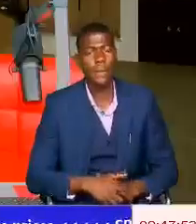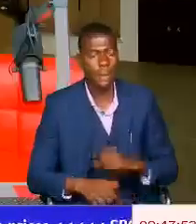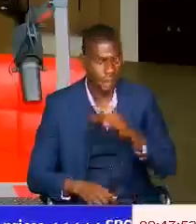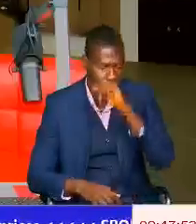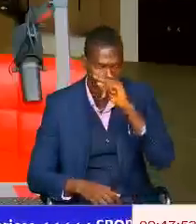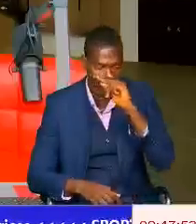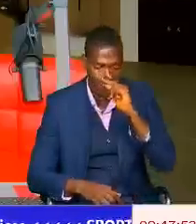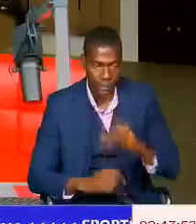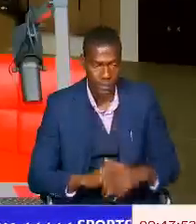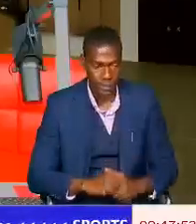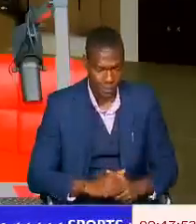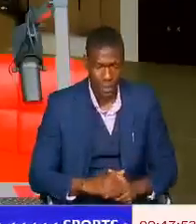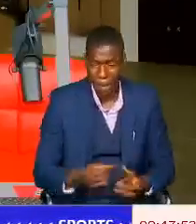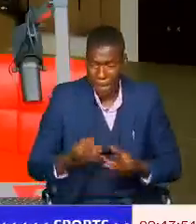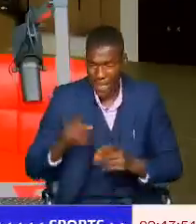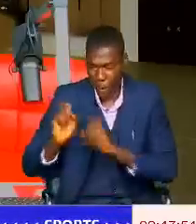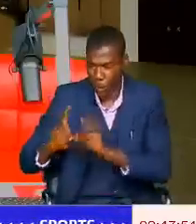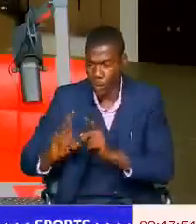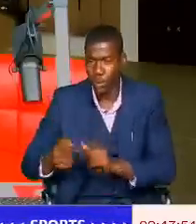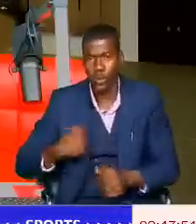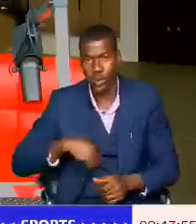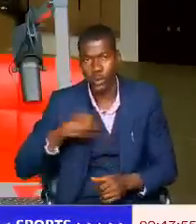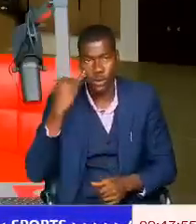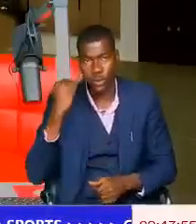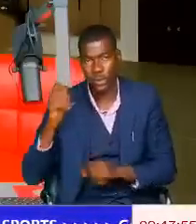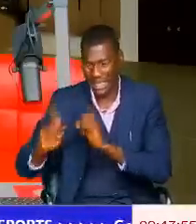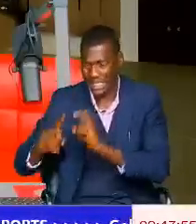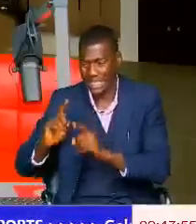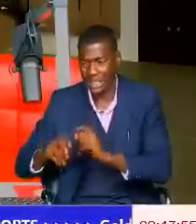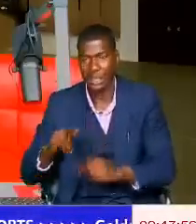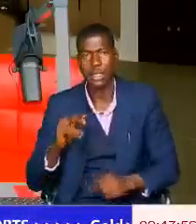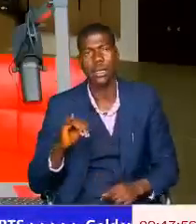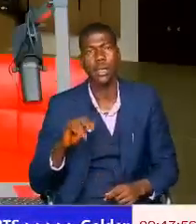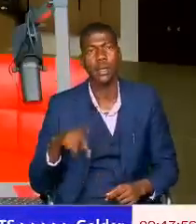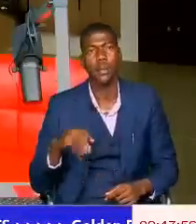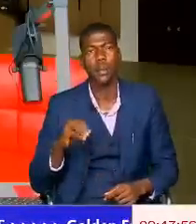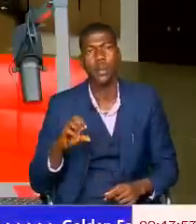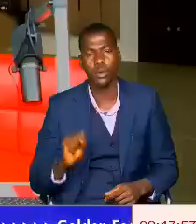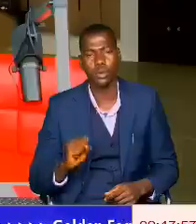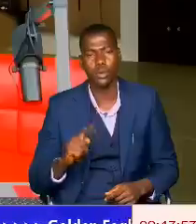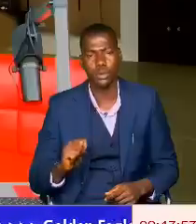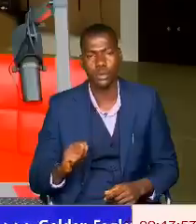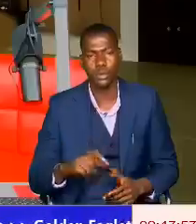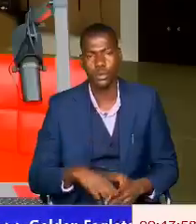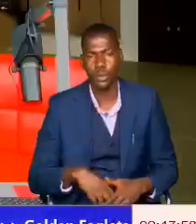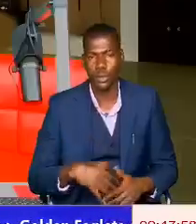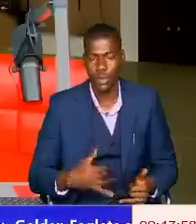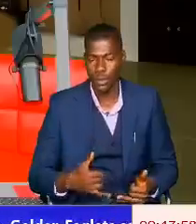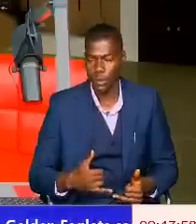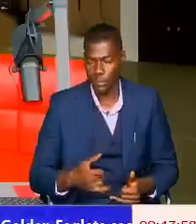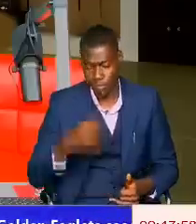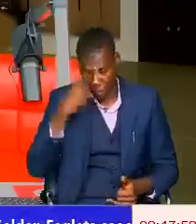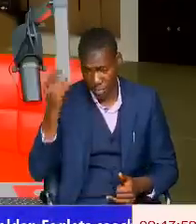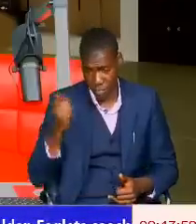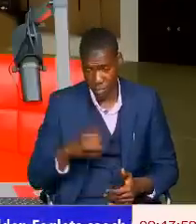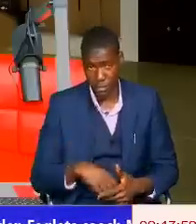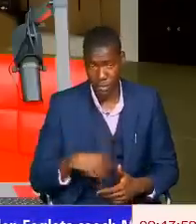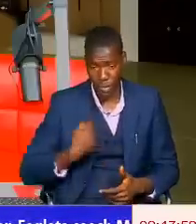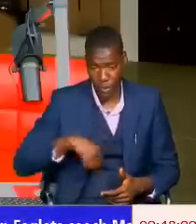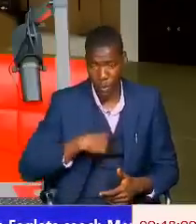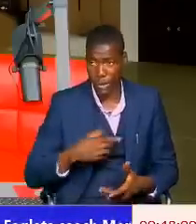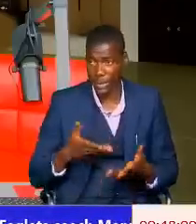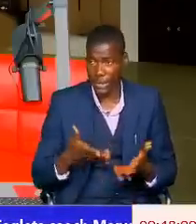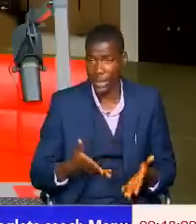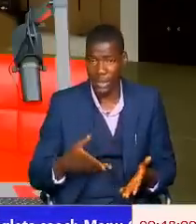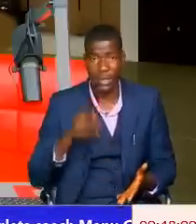Many questions they we suppose ask NIPOST. Okay, sir. Because we,